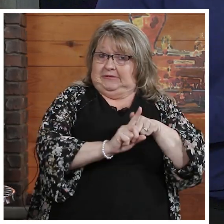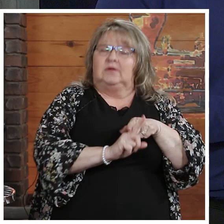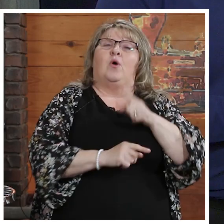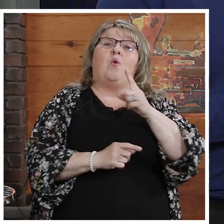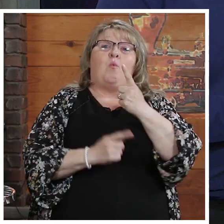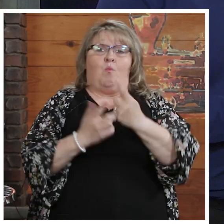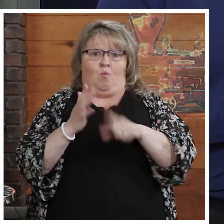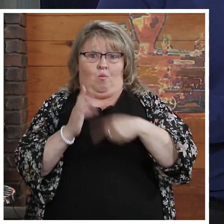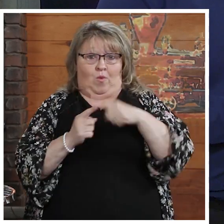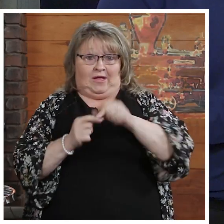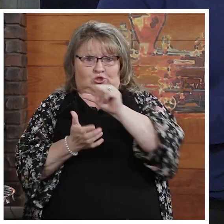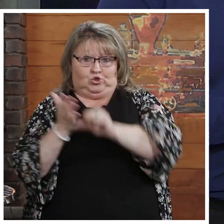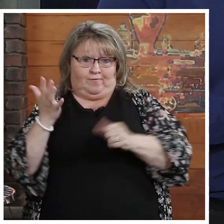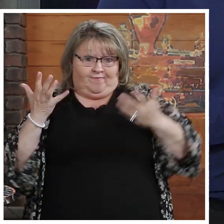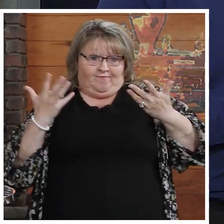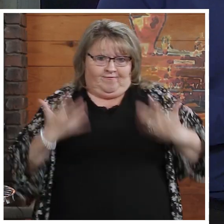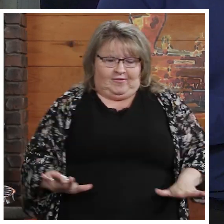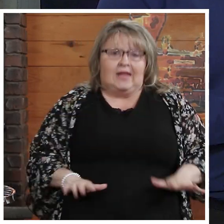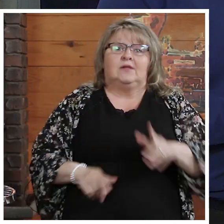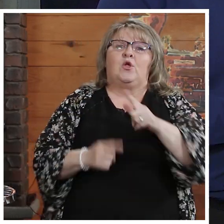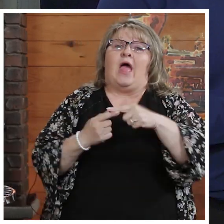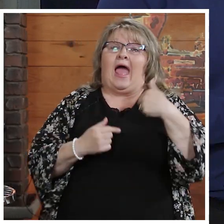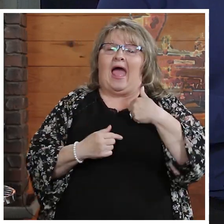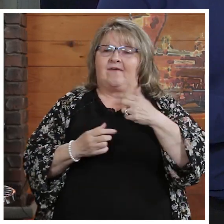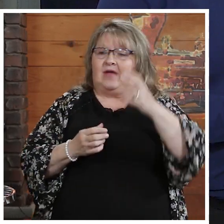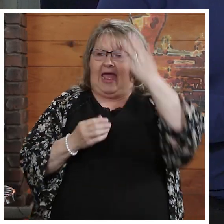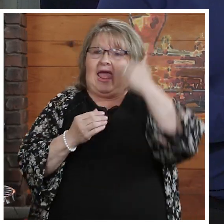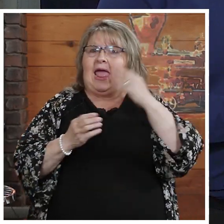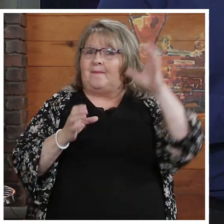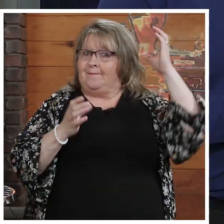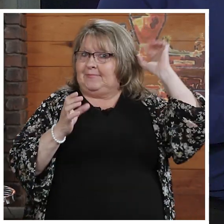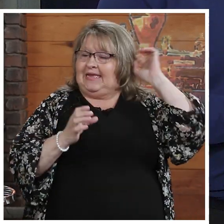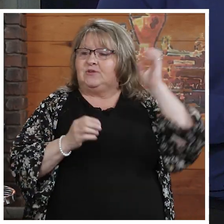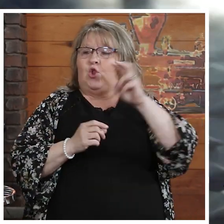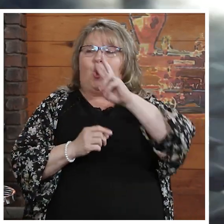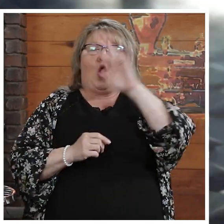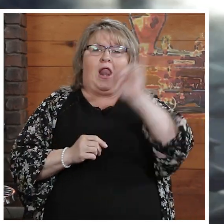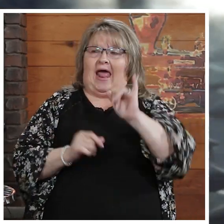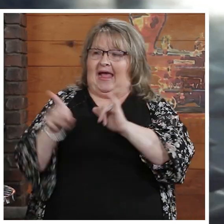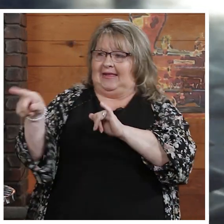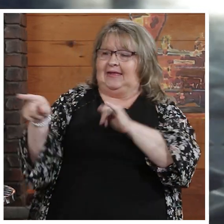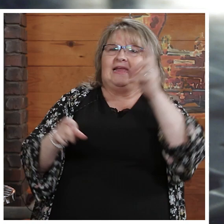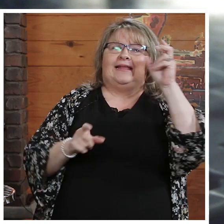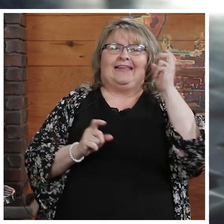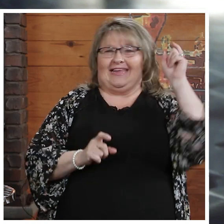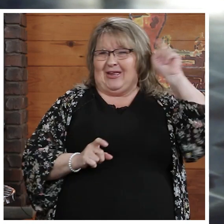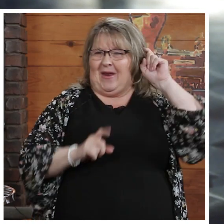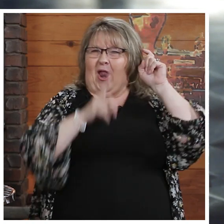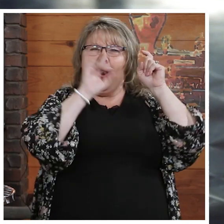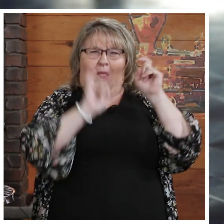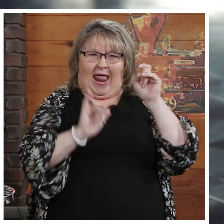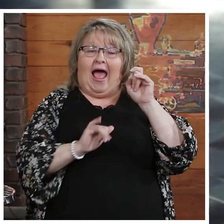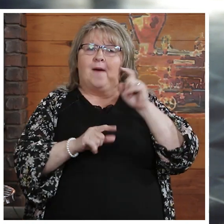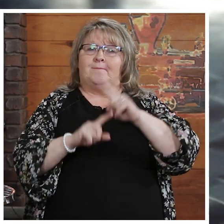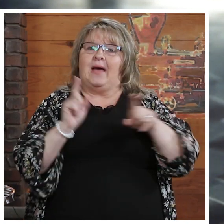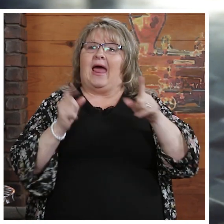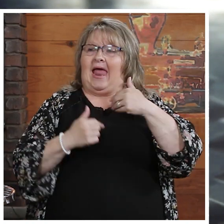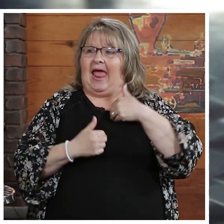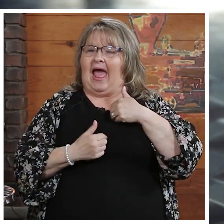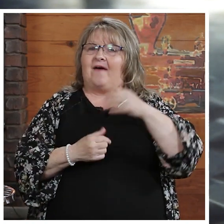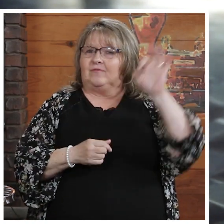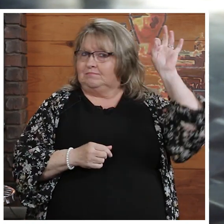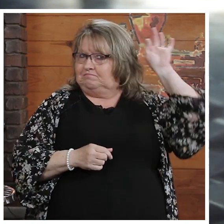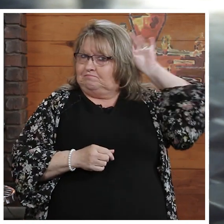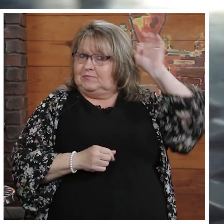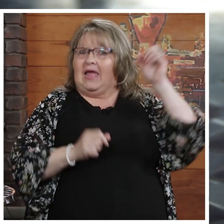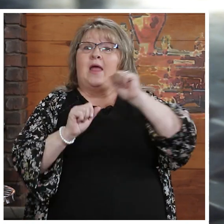there is a headpiece that is worn, which looks very much like a hearing aid, and it is able to be programmed